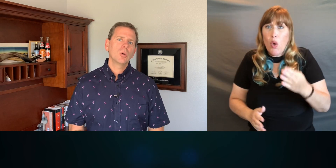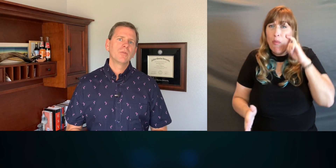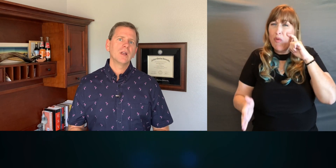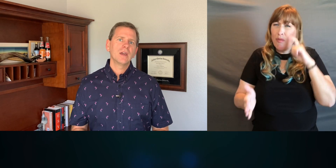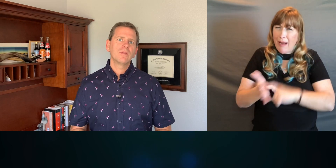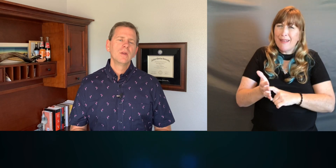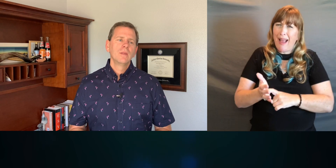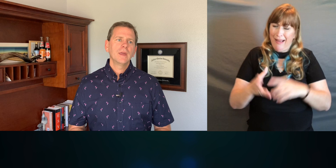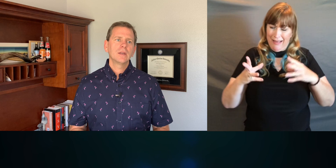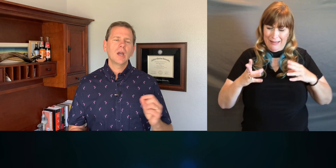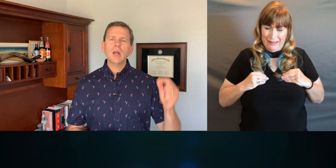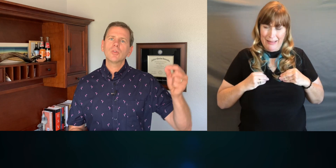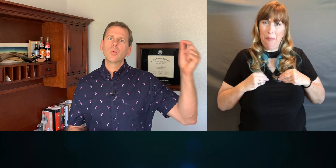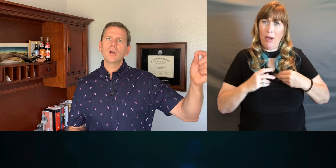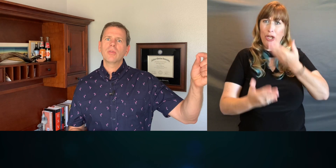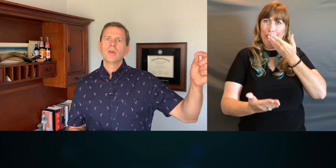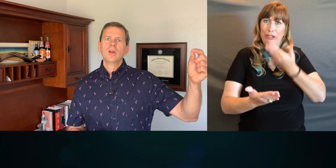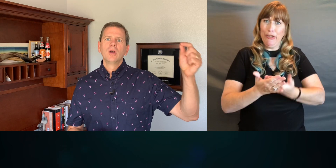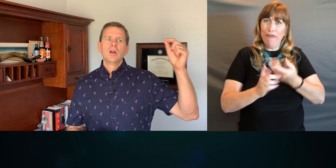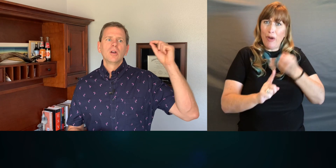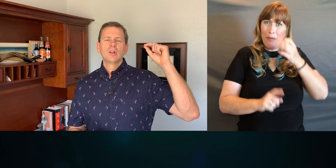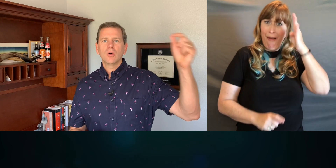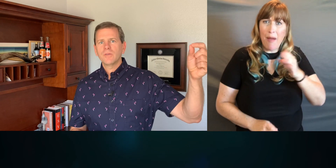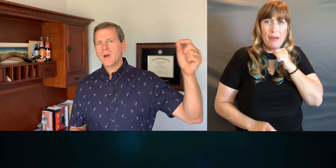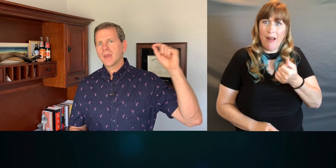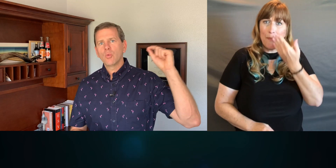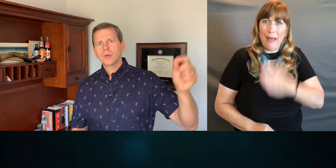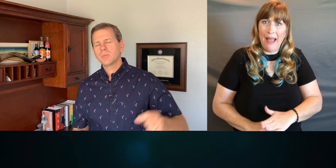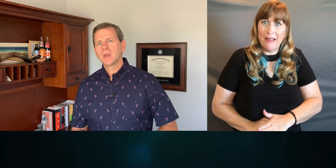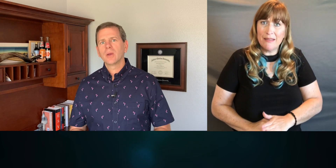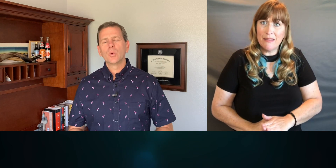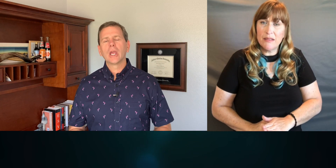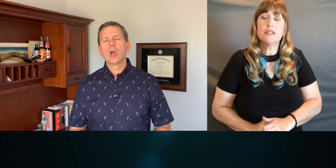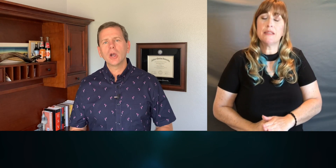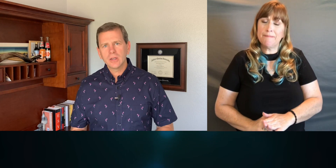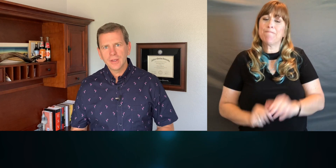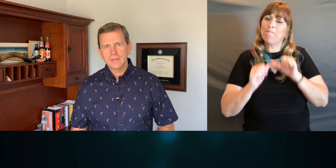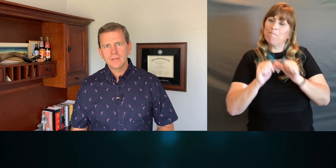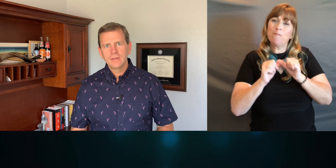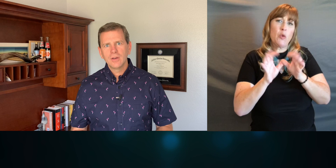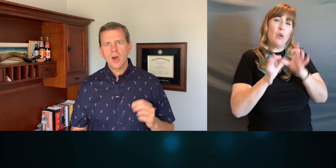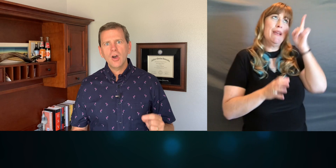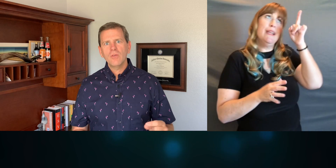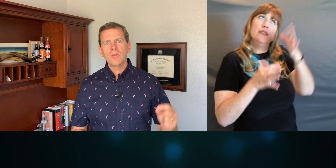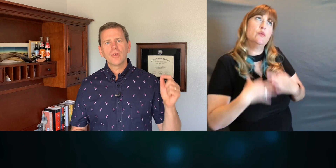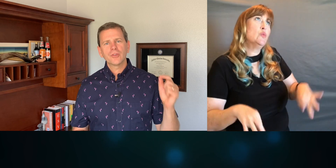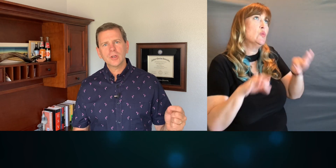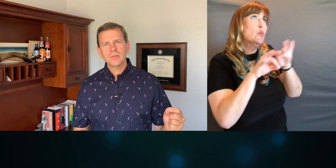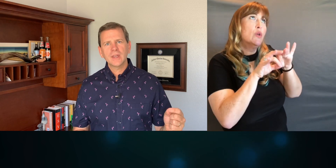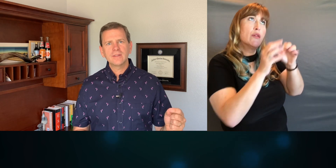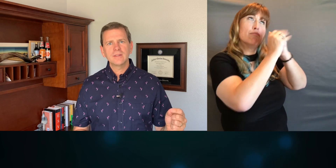in Job's life that God was worth glorifying and worshiping regardless of